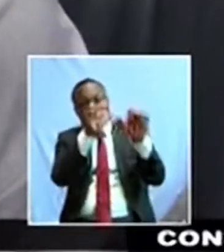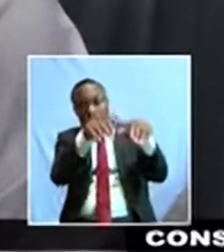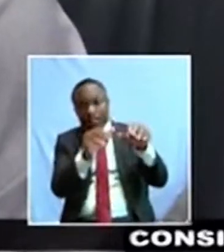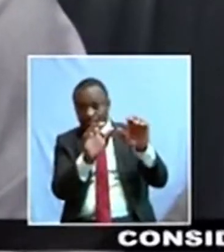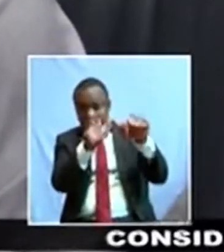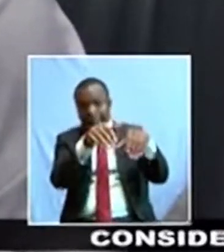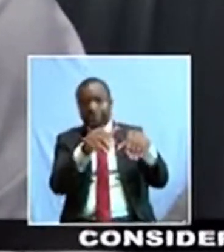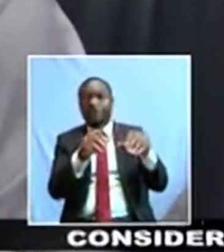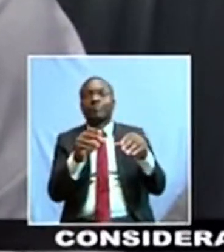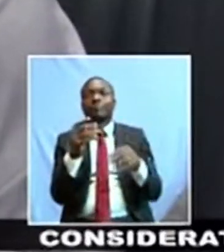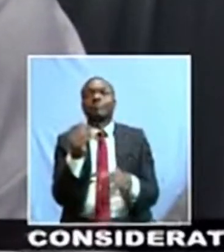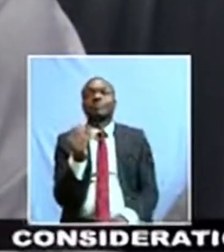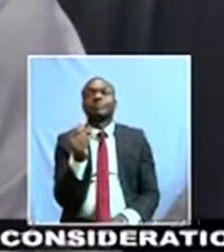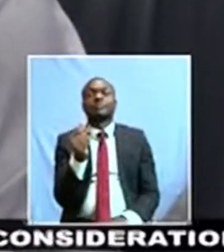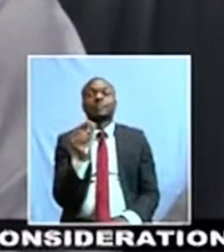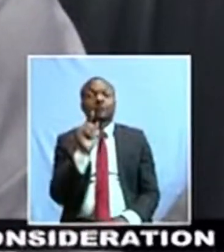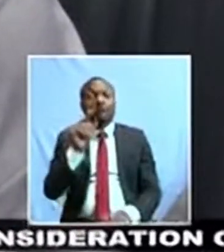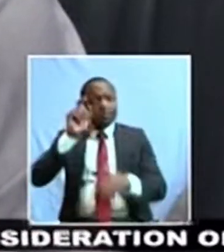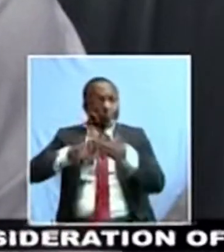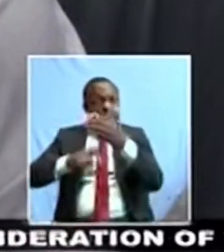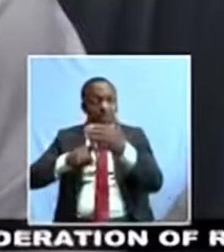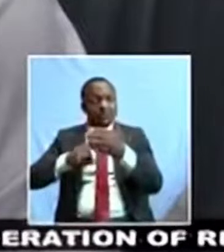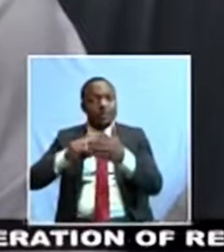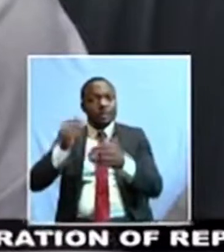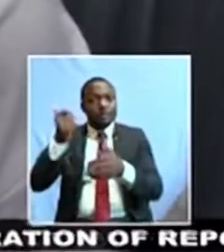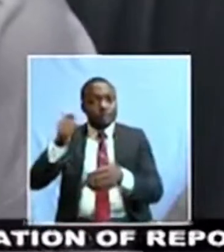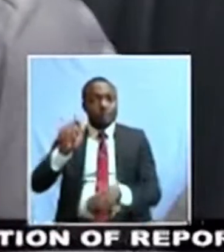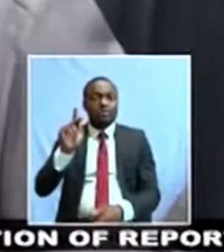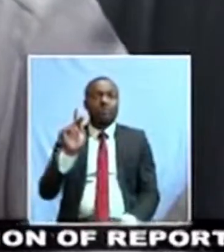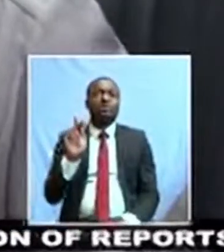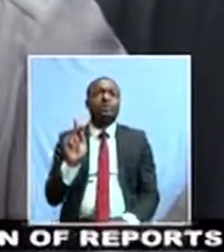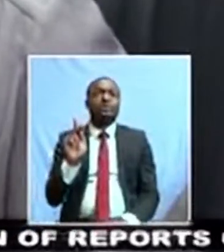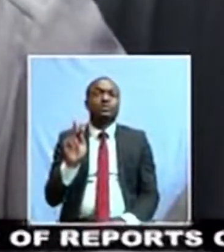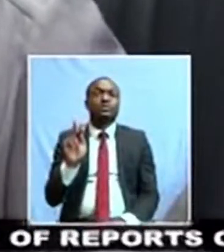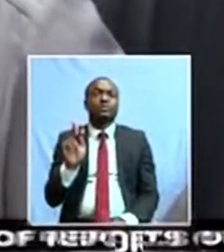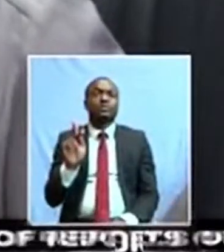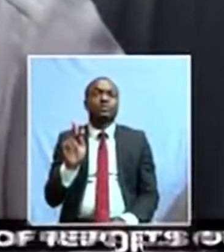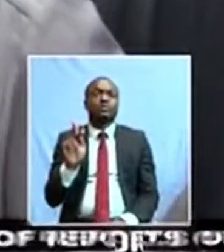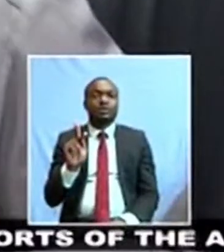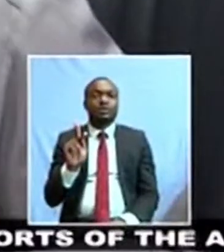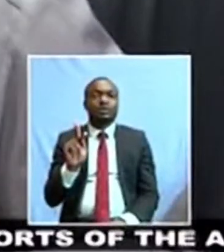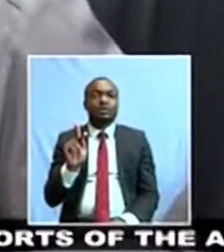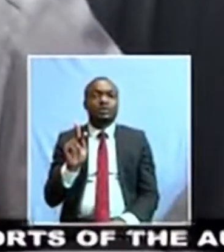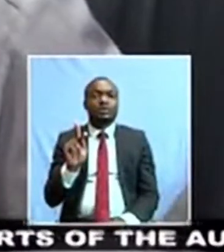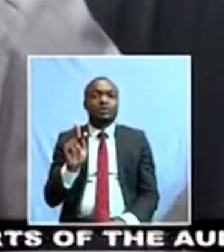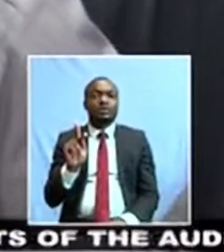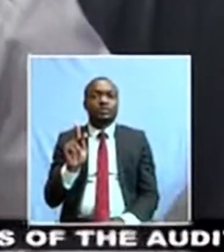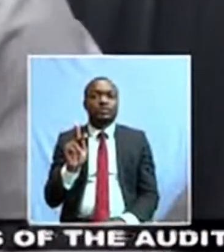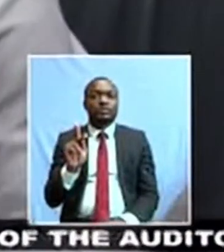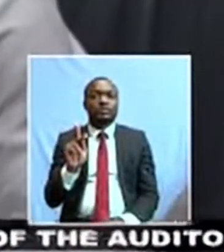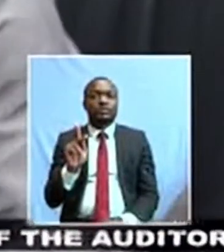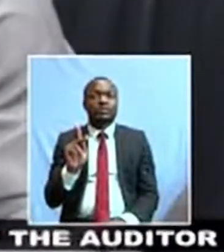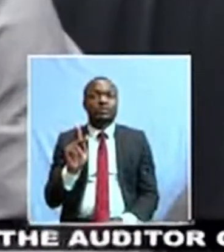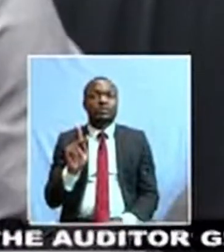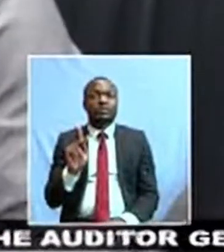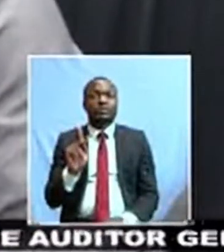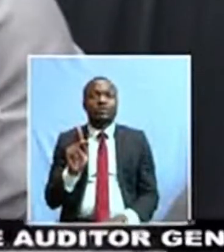and you are charging 10 kwacha for light truck loading fee. Of